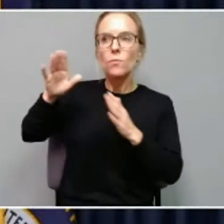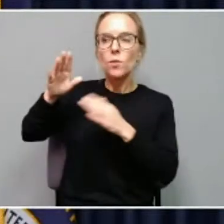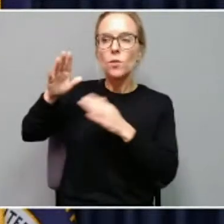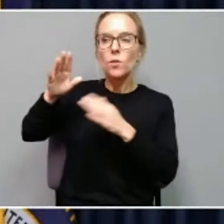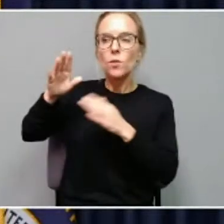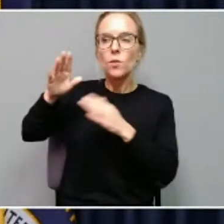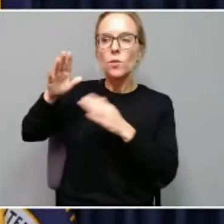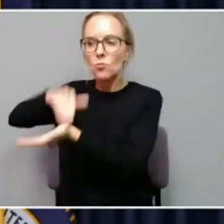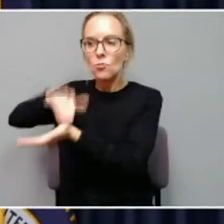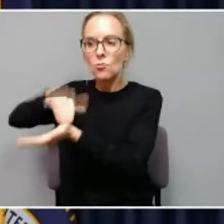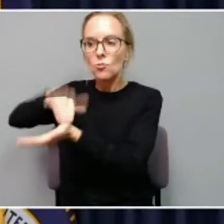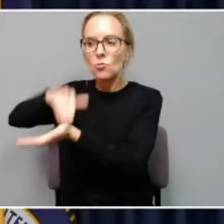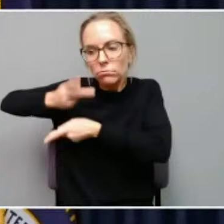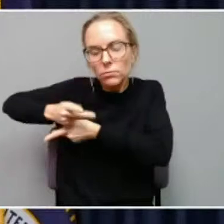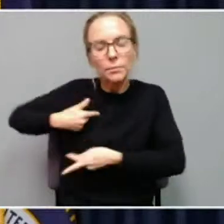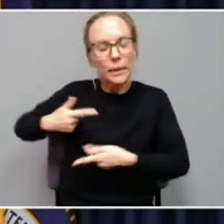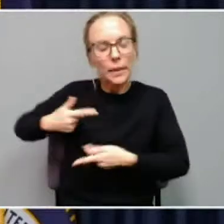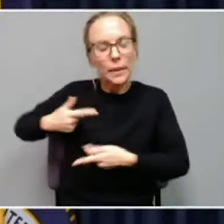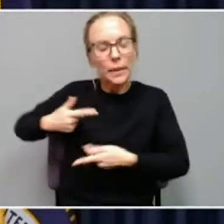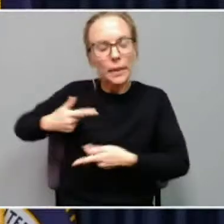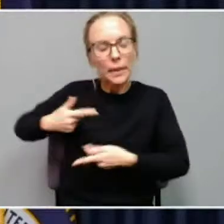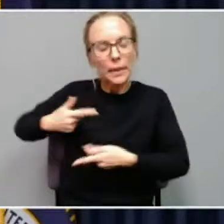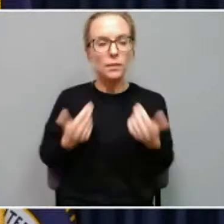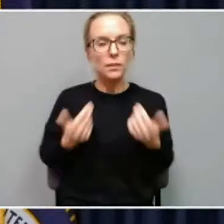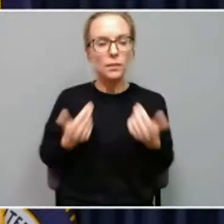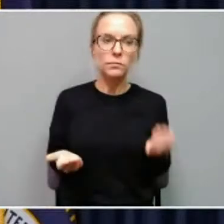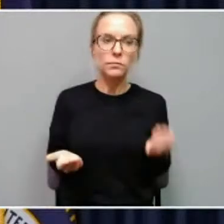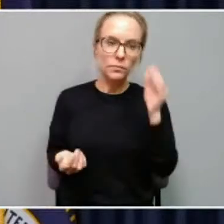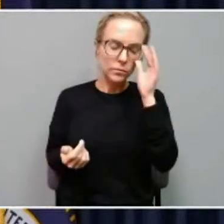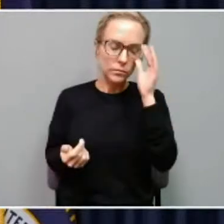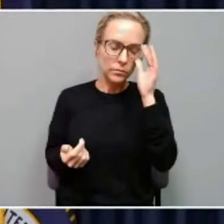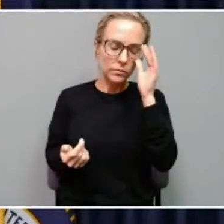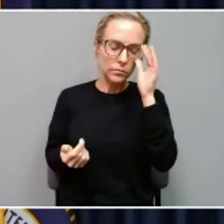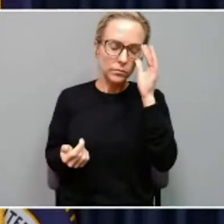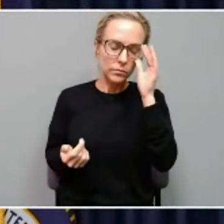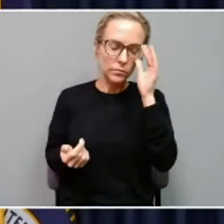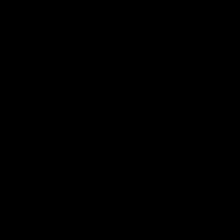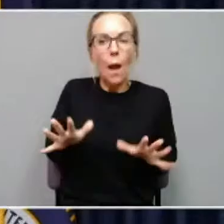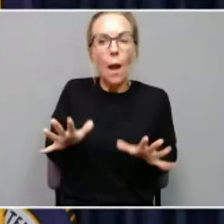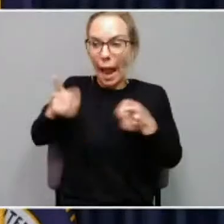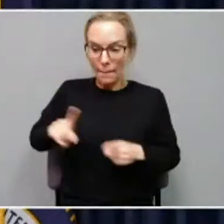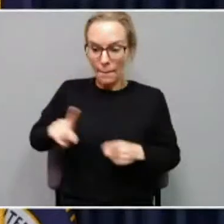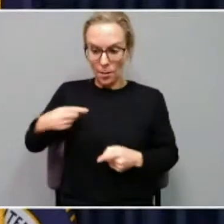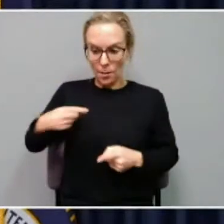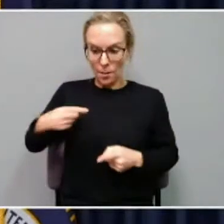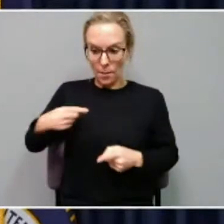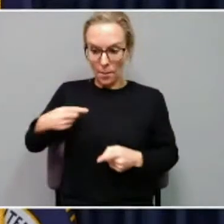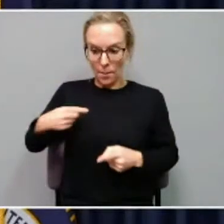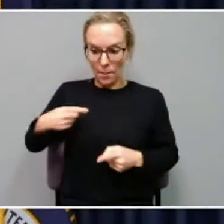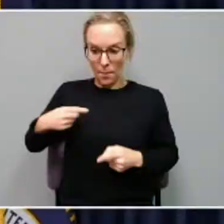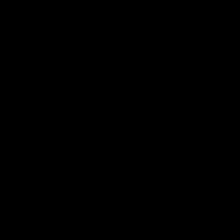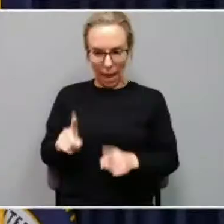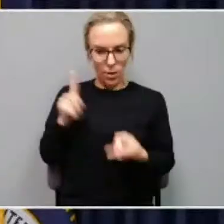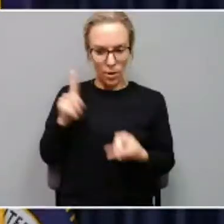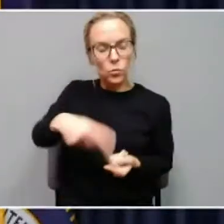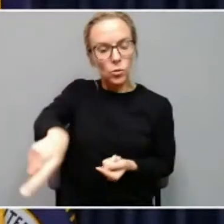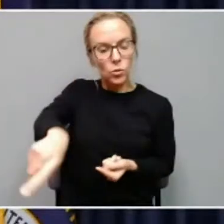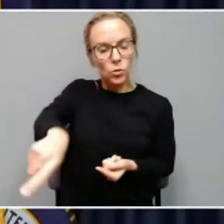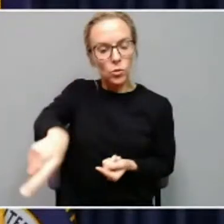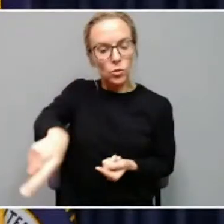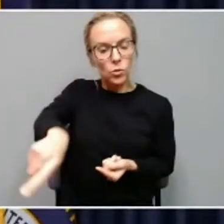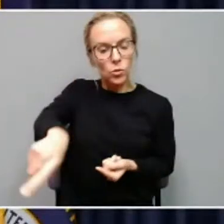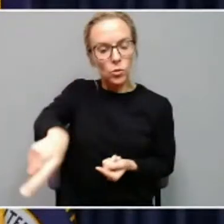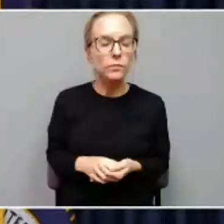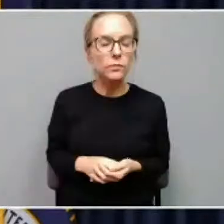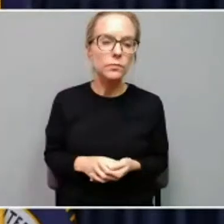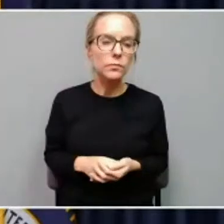Health, I survived. I don't want what happened to me to happen to you.